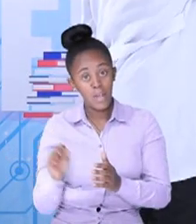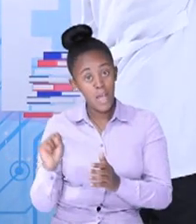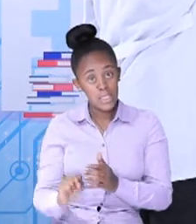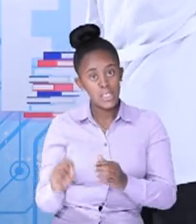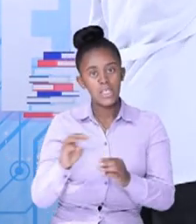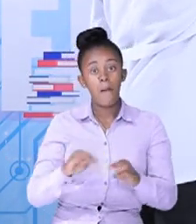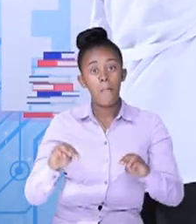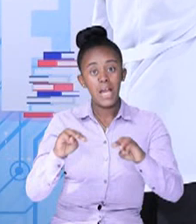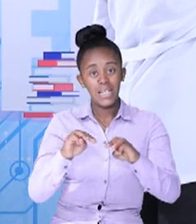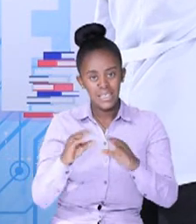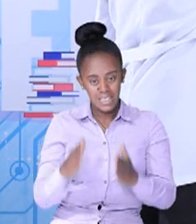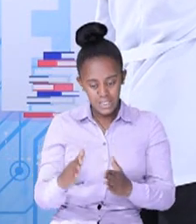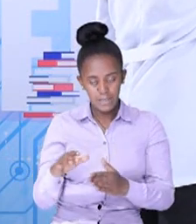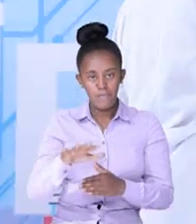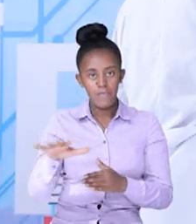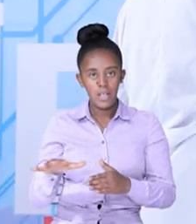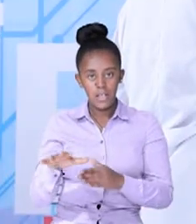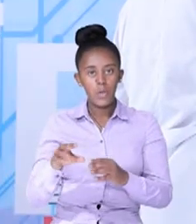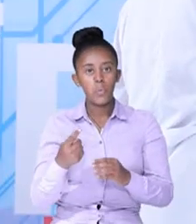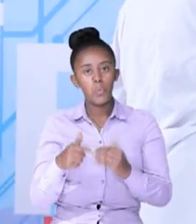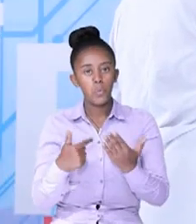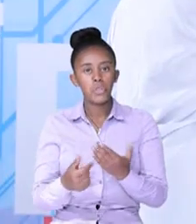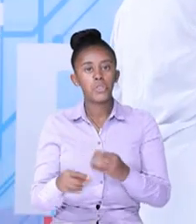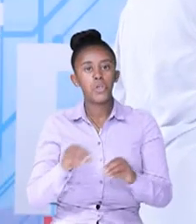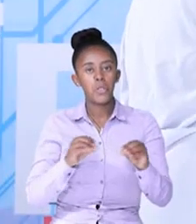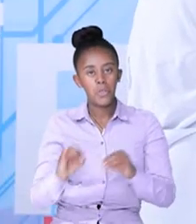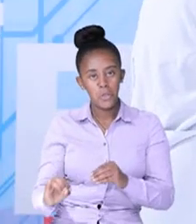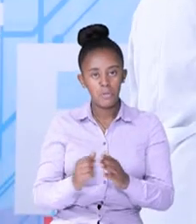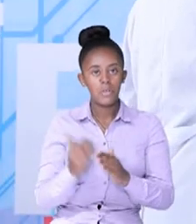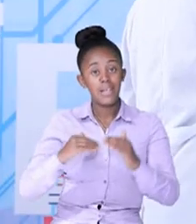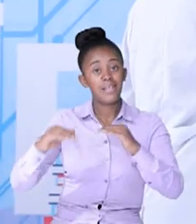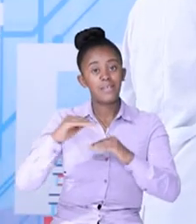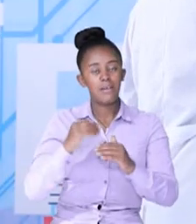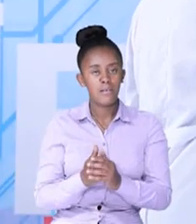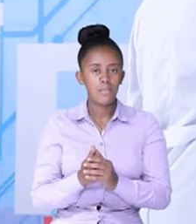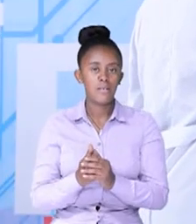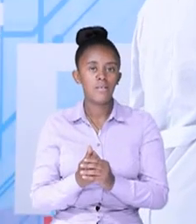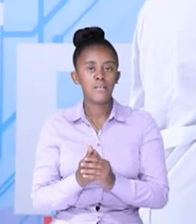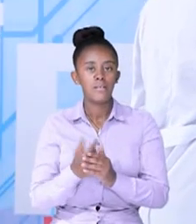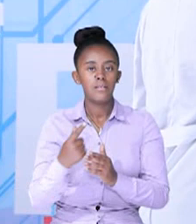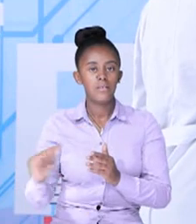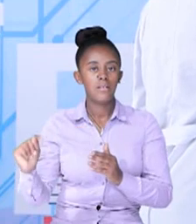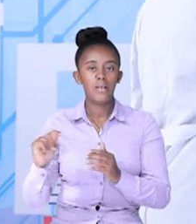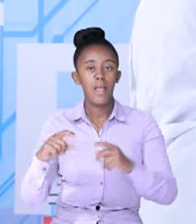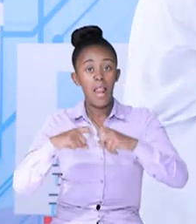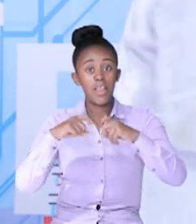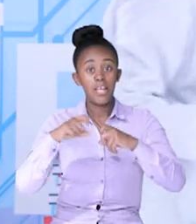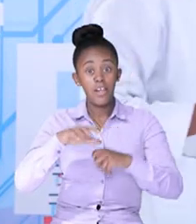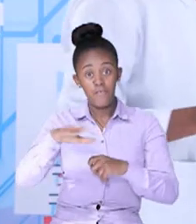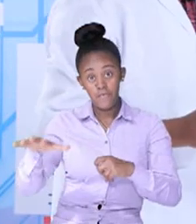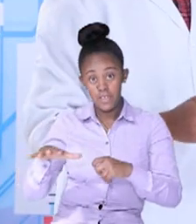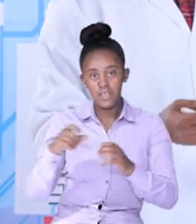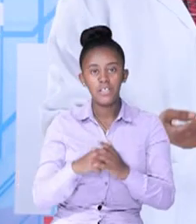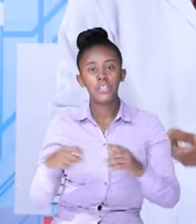as the magnetic field is, which is acting upward, is greater than the electric field, the